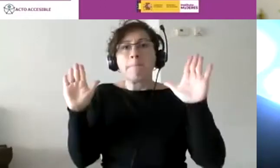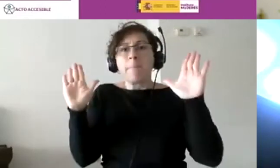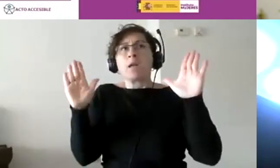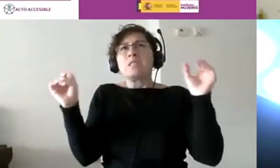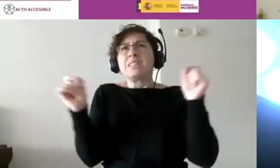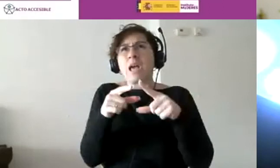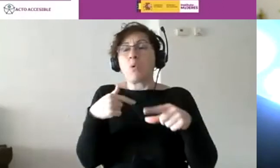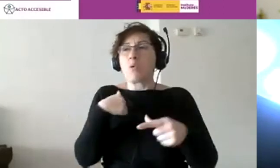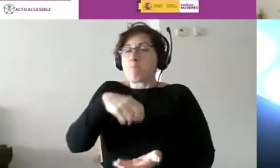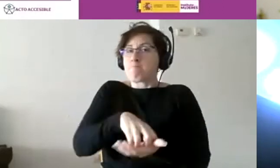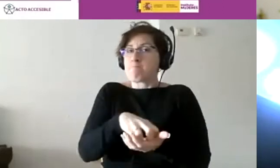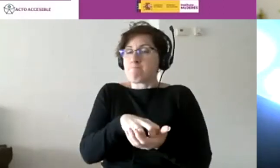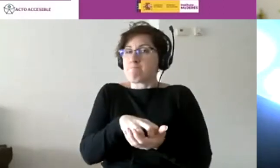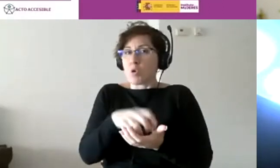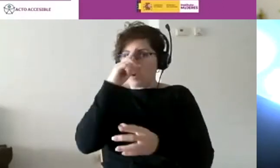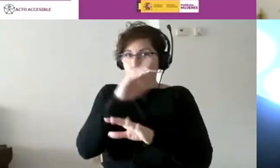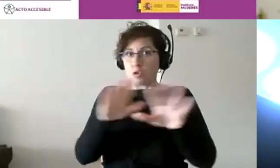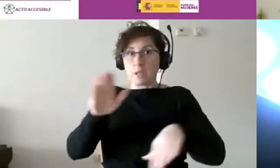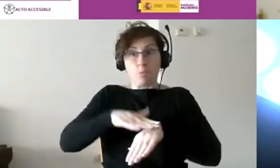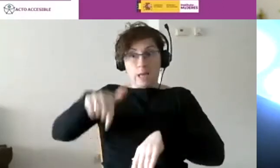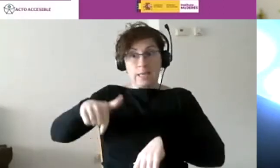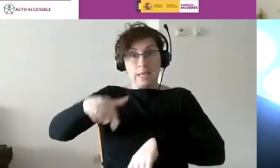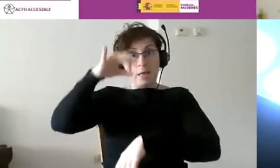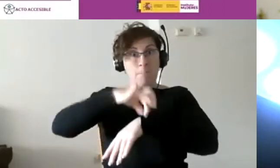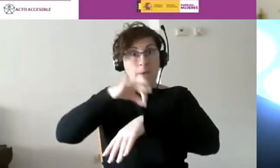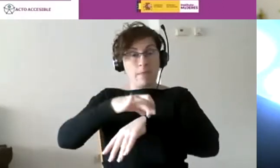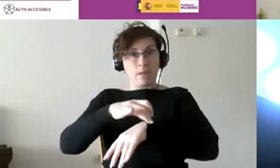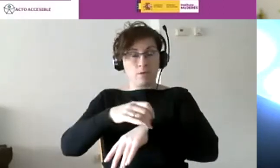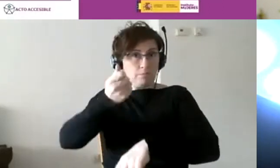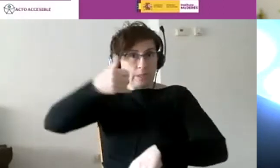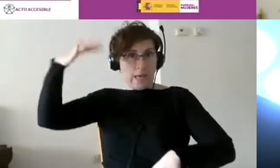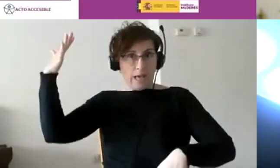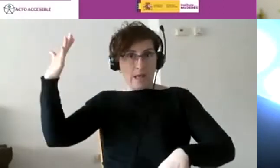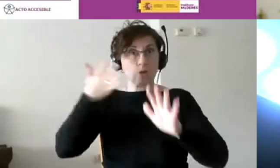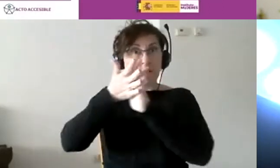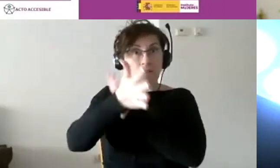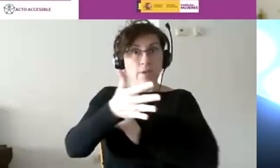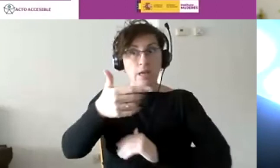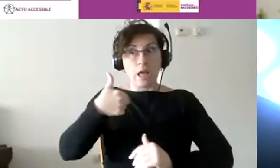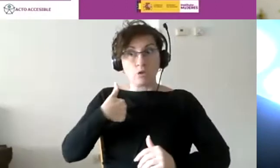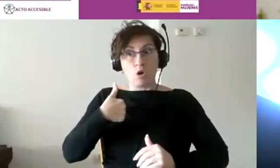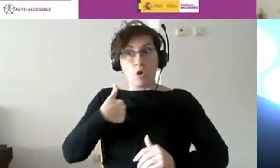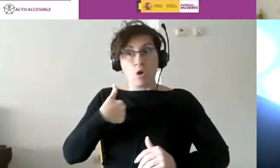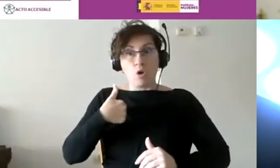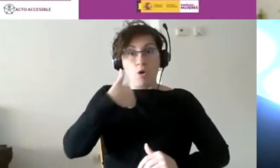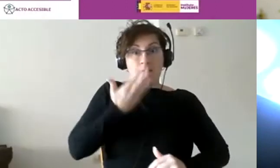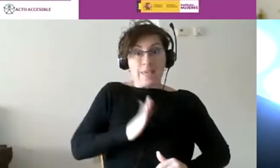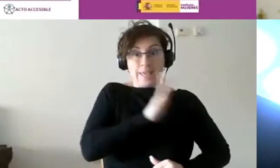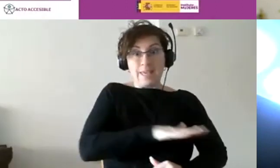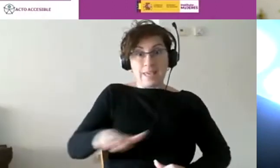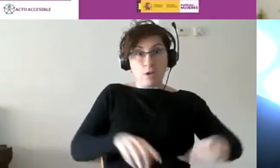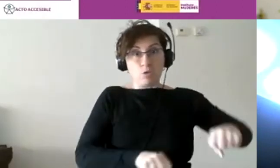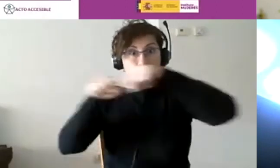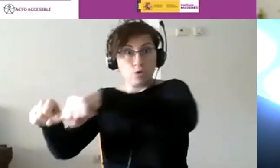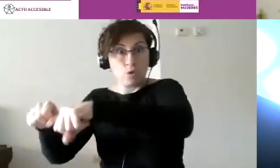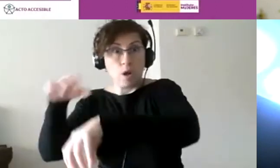here. So I have no possibility to take my kids to the doctor because my kid has a high temperature, and I have no